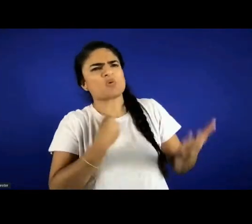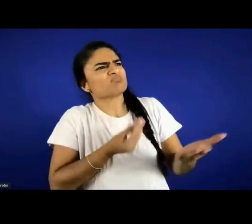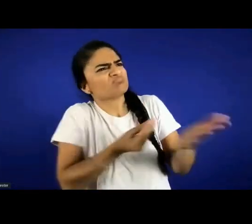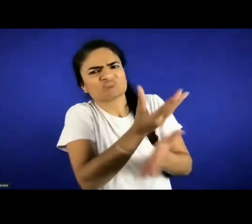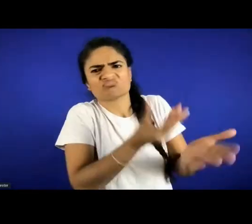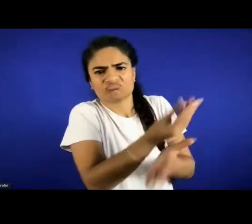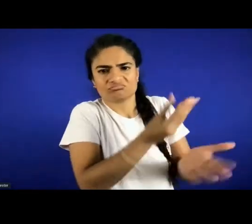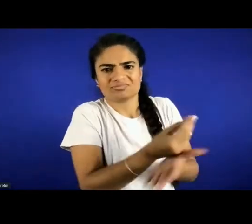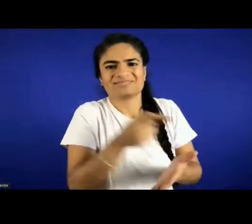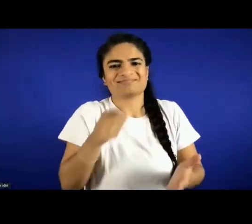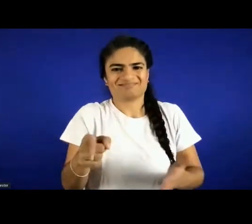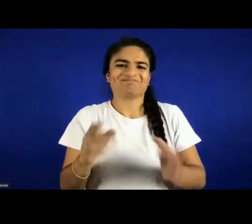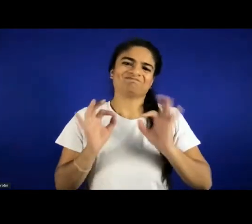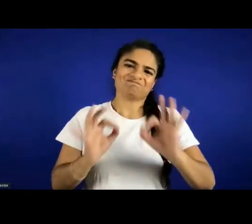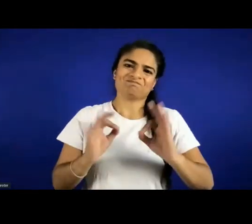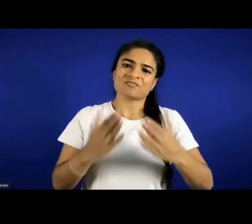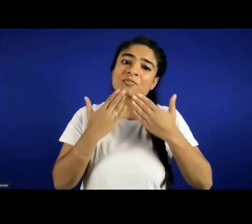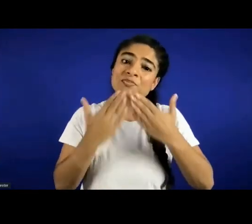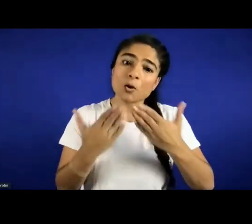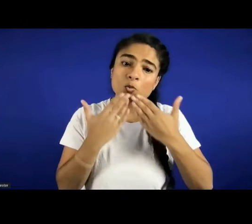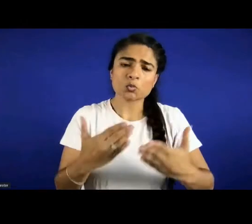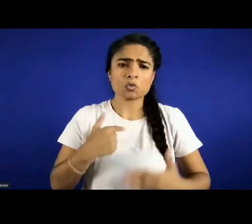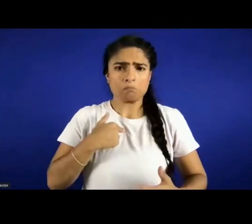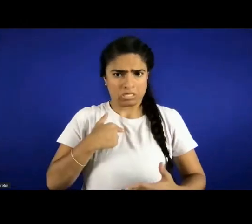happy to respond to any question or feedback.